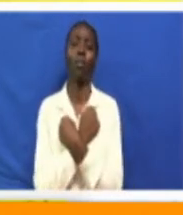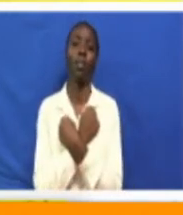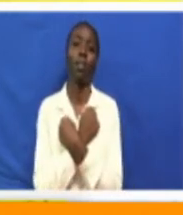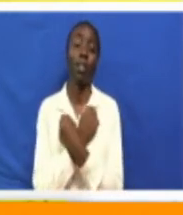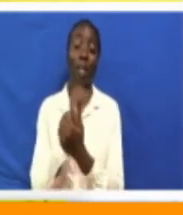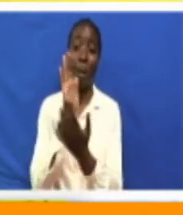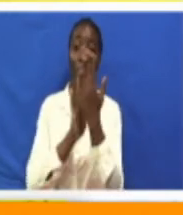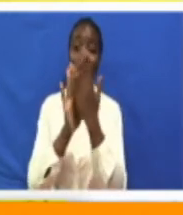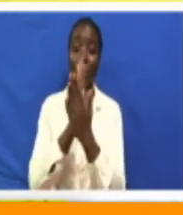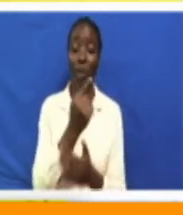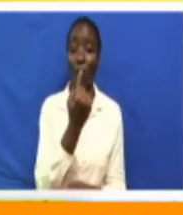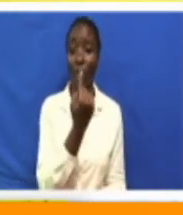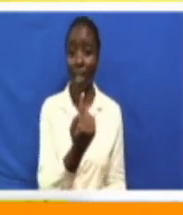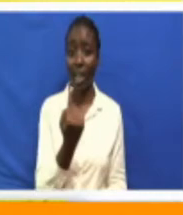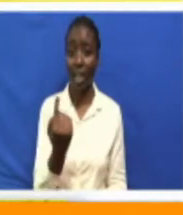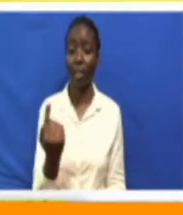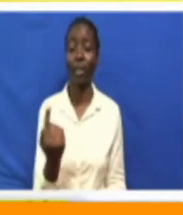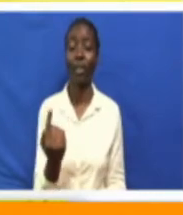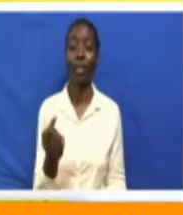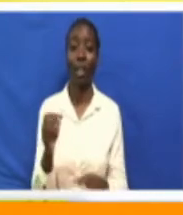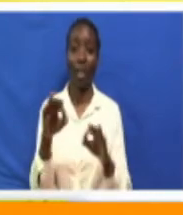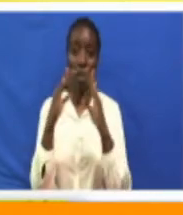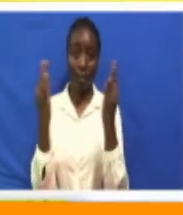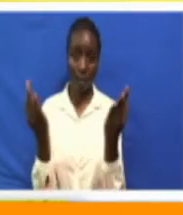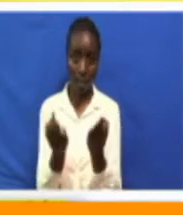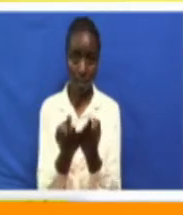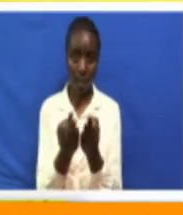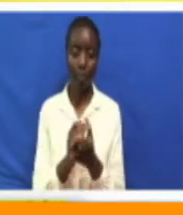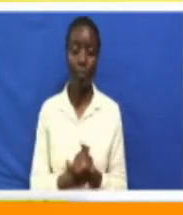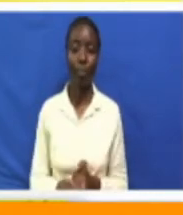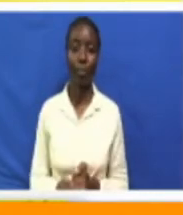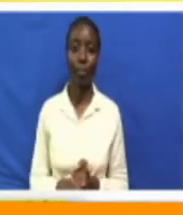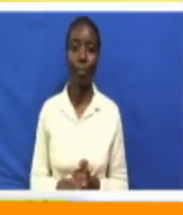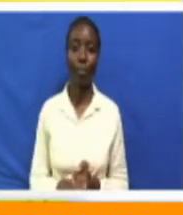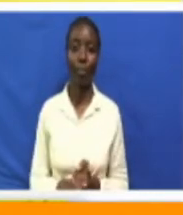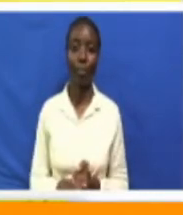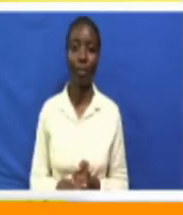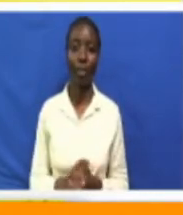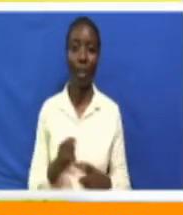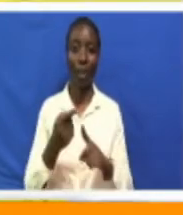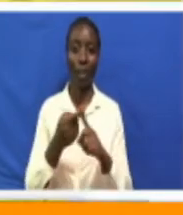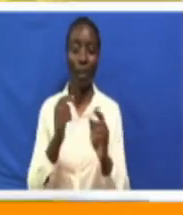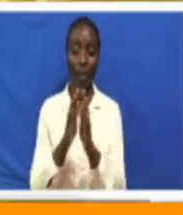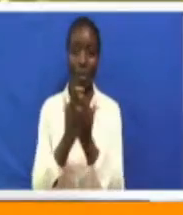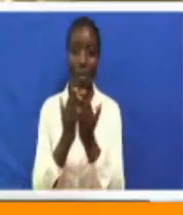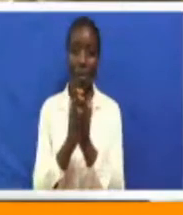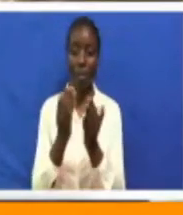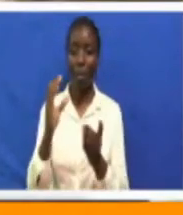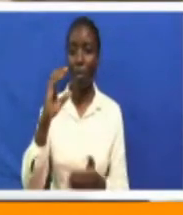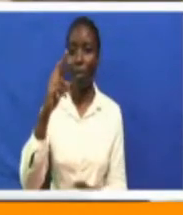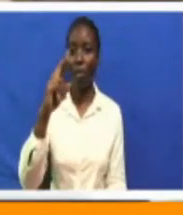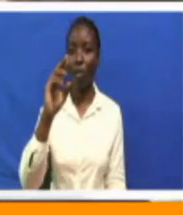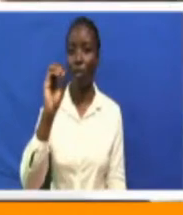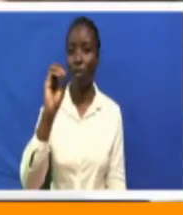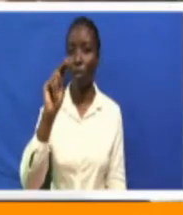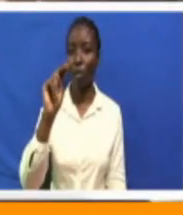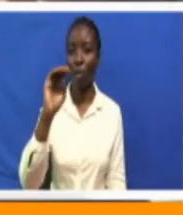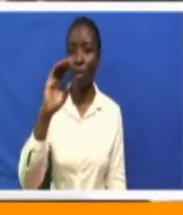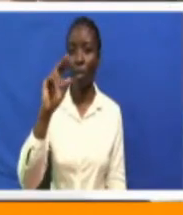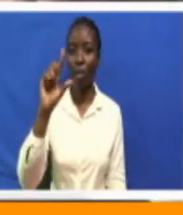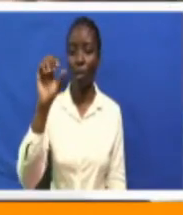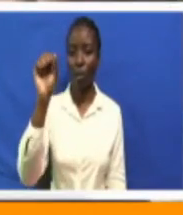the family the other of the book of Chronicles narrated this